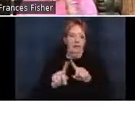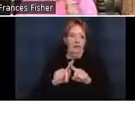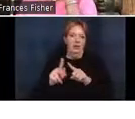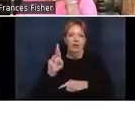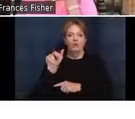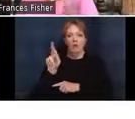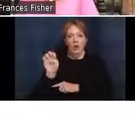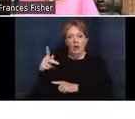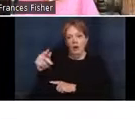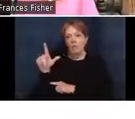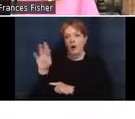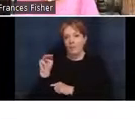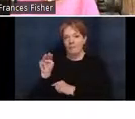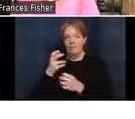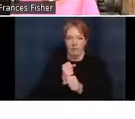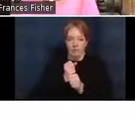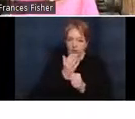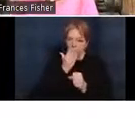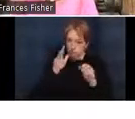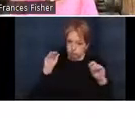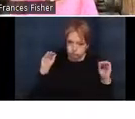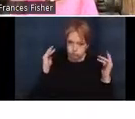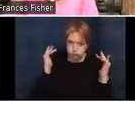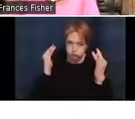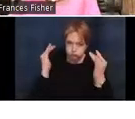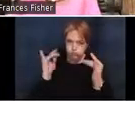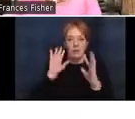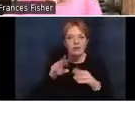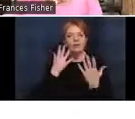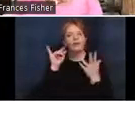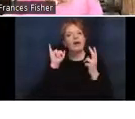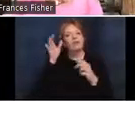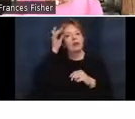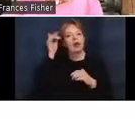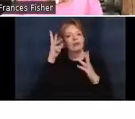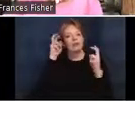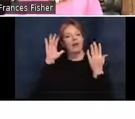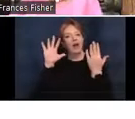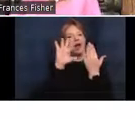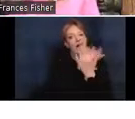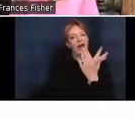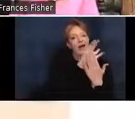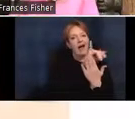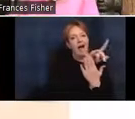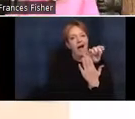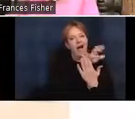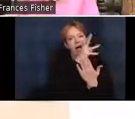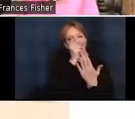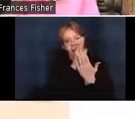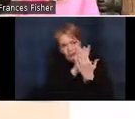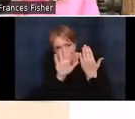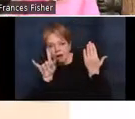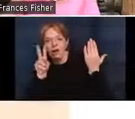creating a dense landscape that would provide the hide and reveal concept that Anne had envisioned.